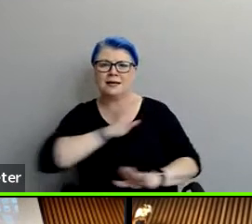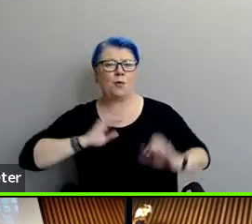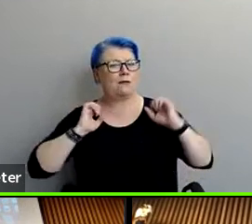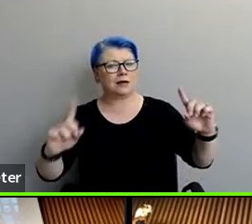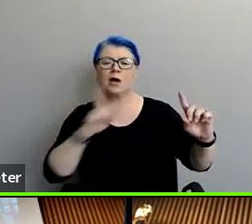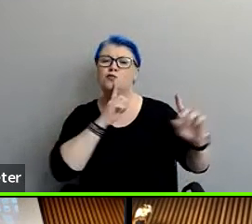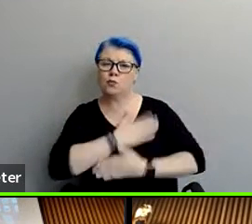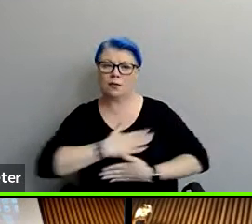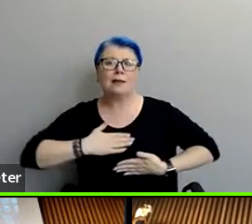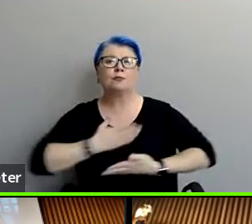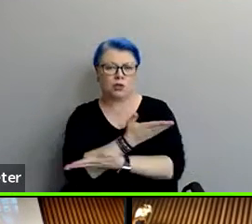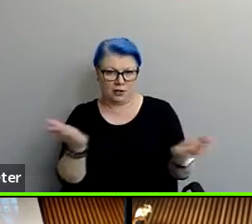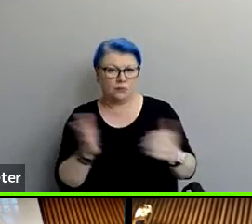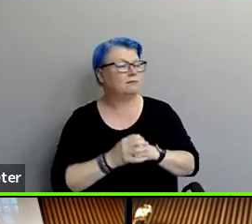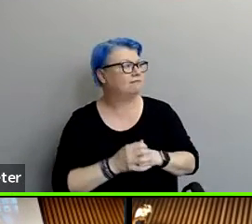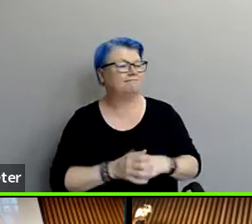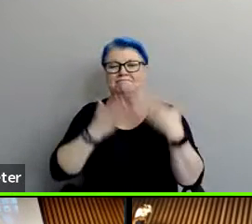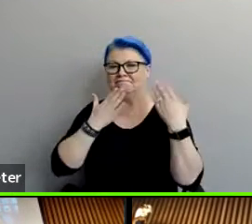it.